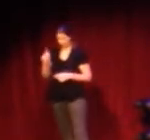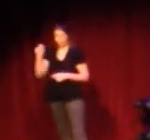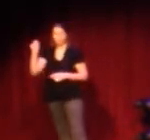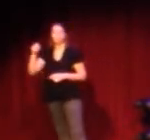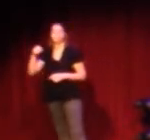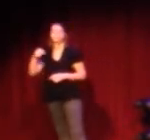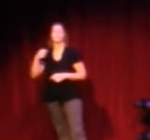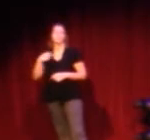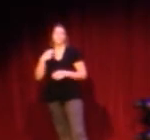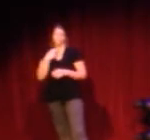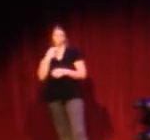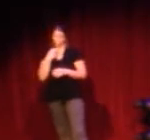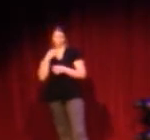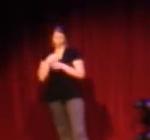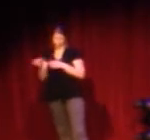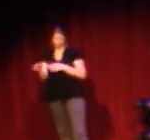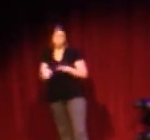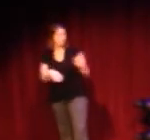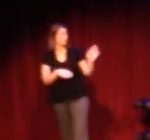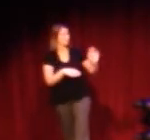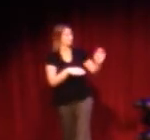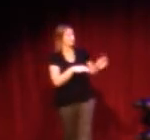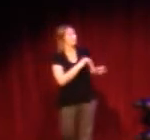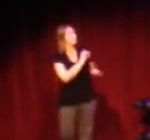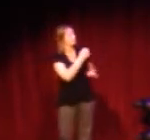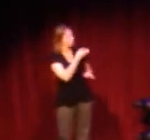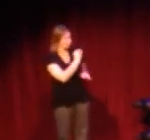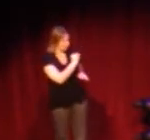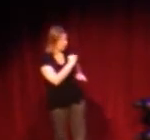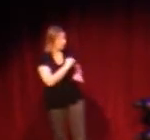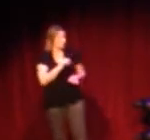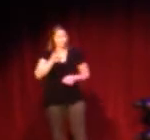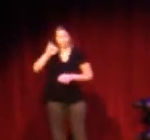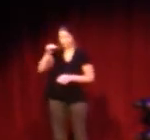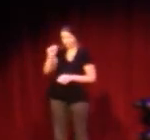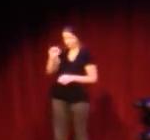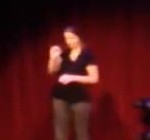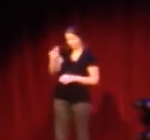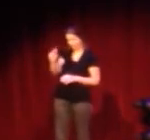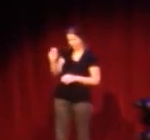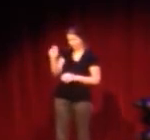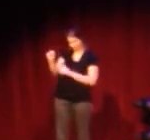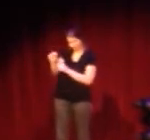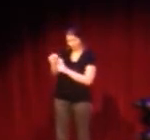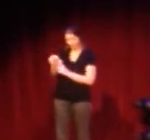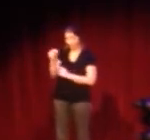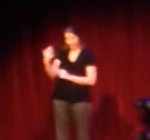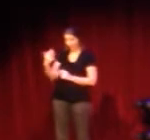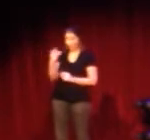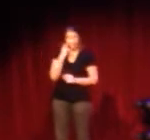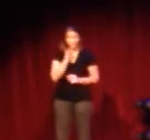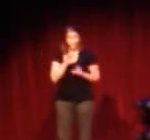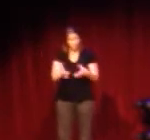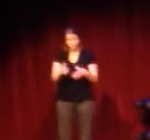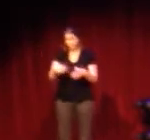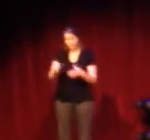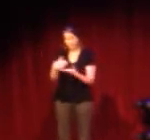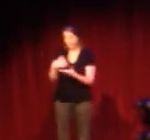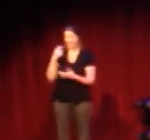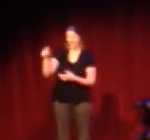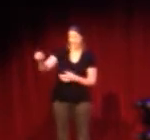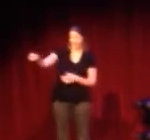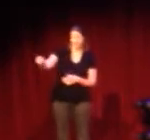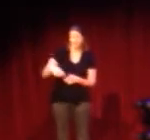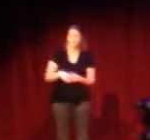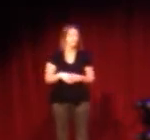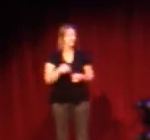You're John, and you're a vocal major. John. Jake. Jackson. Five. I don't want to talk to